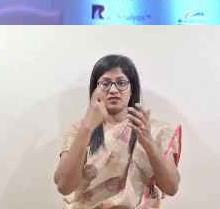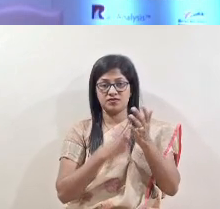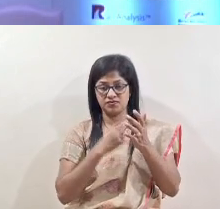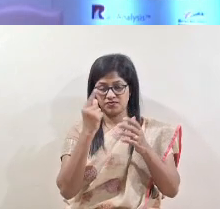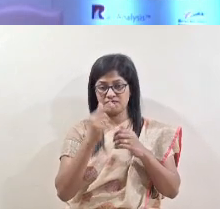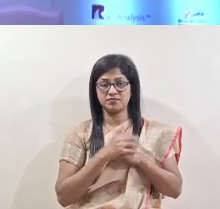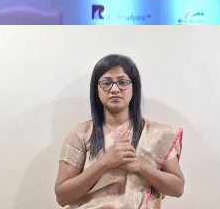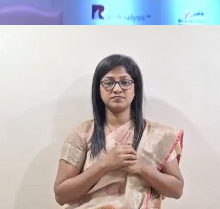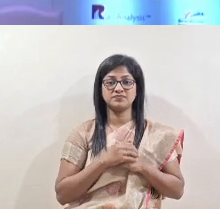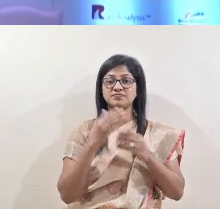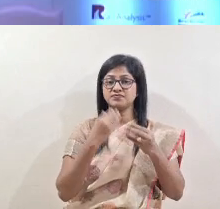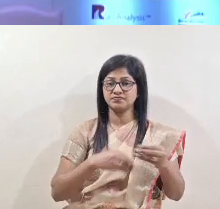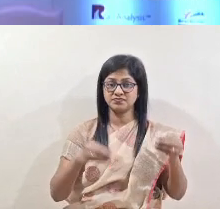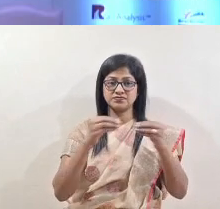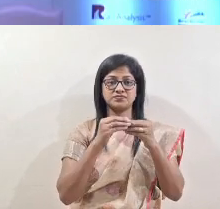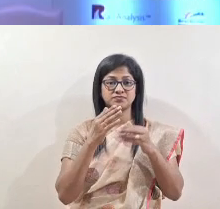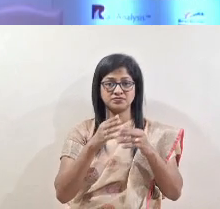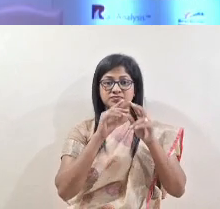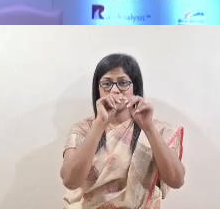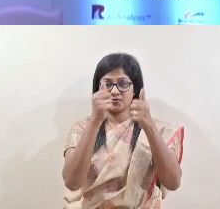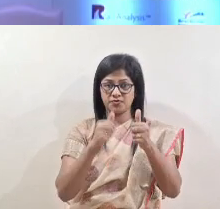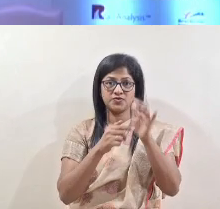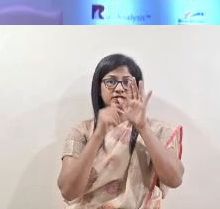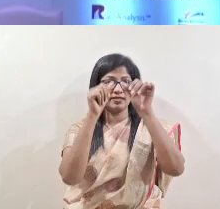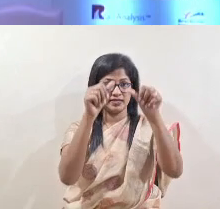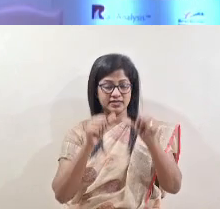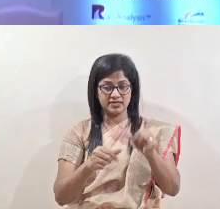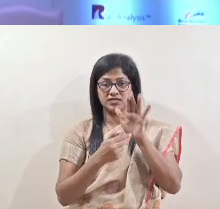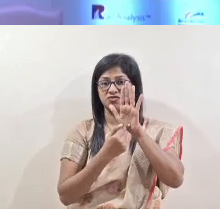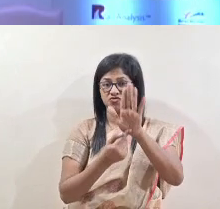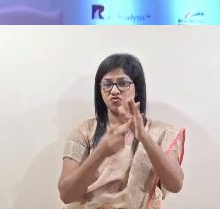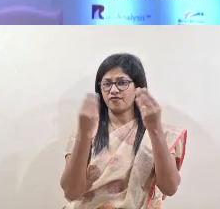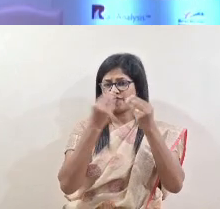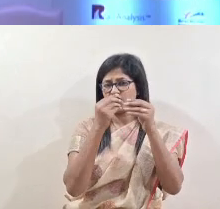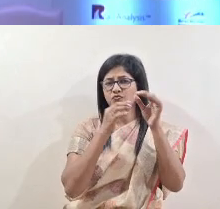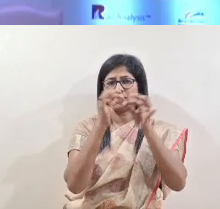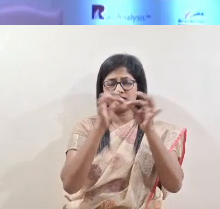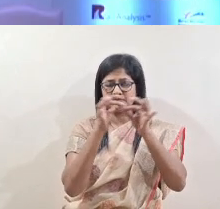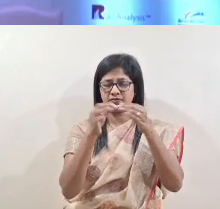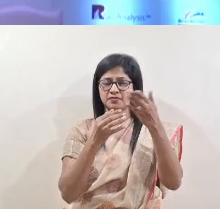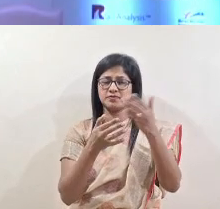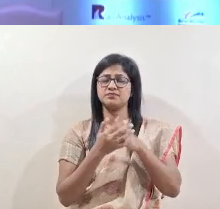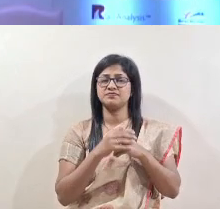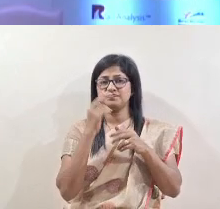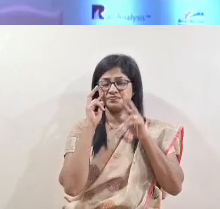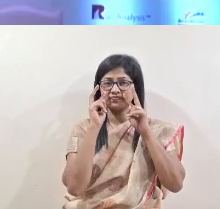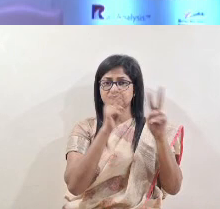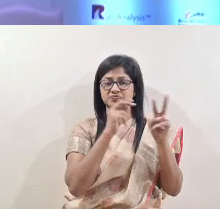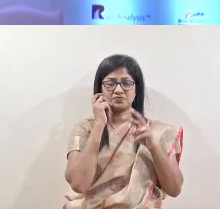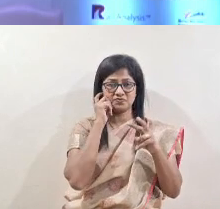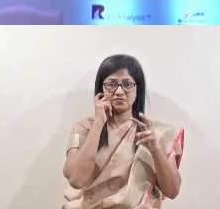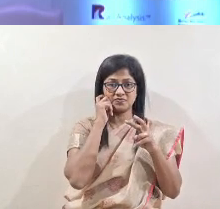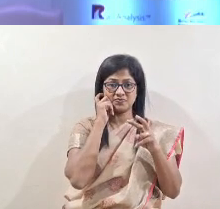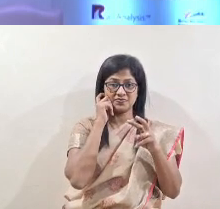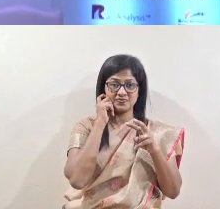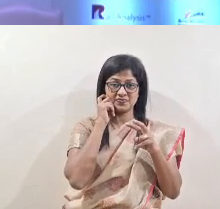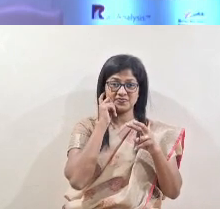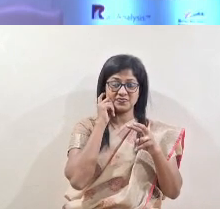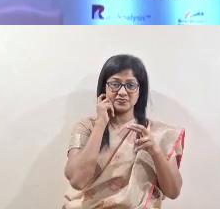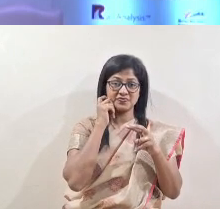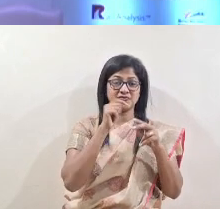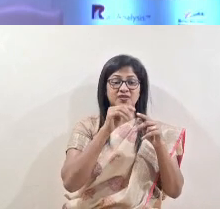further, these were the modeling results on which I want to spend few minutes. We can see here that with the increase in the